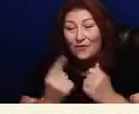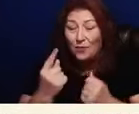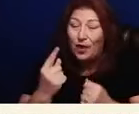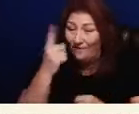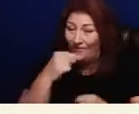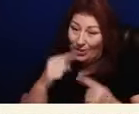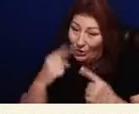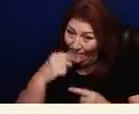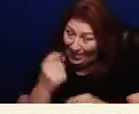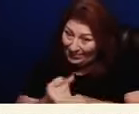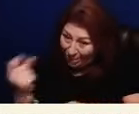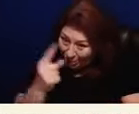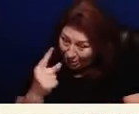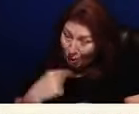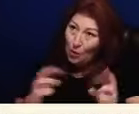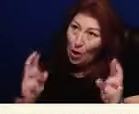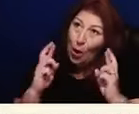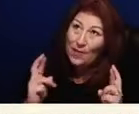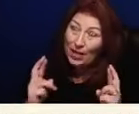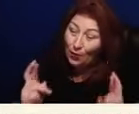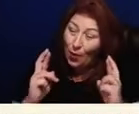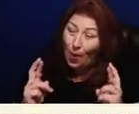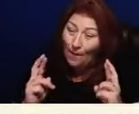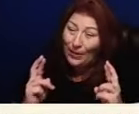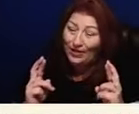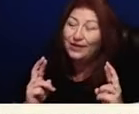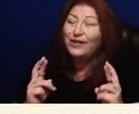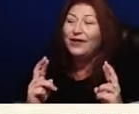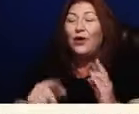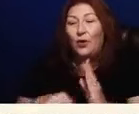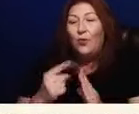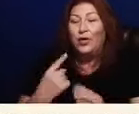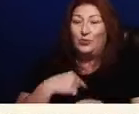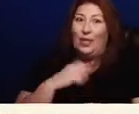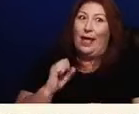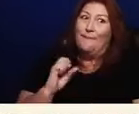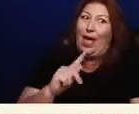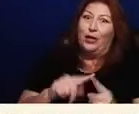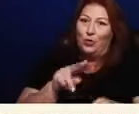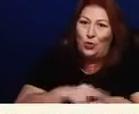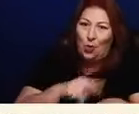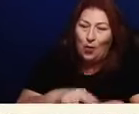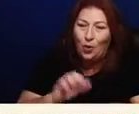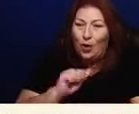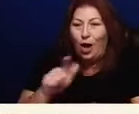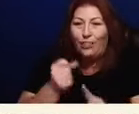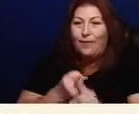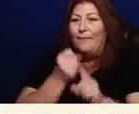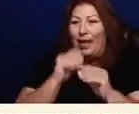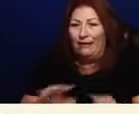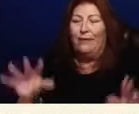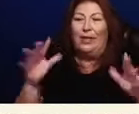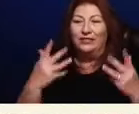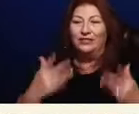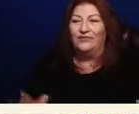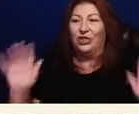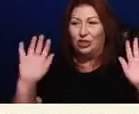year. We're hoping if, you know, once we can go back to normal and all the pandemic is